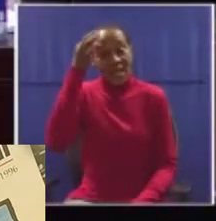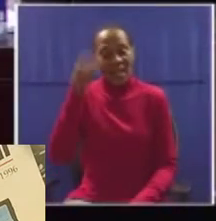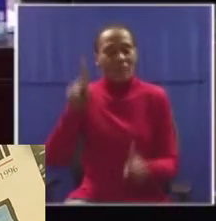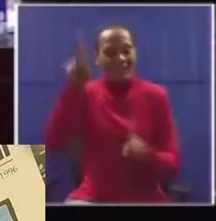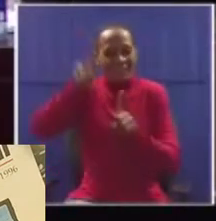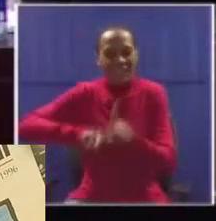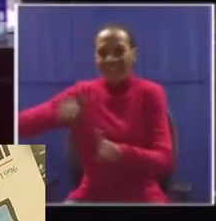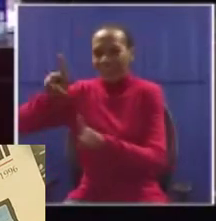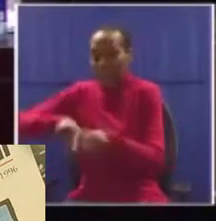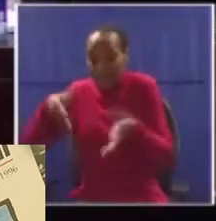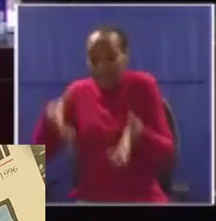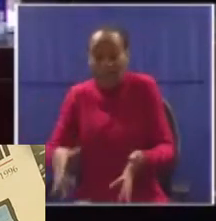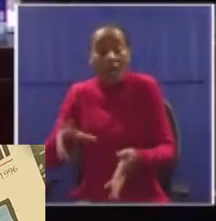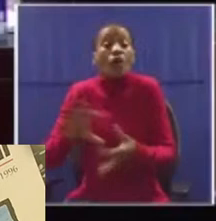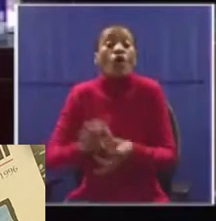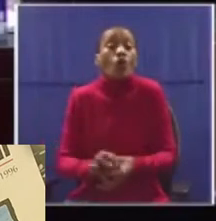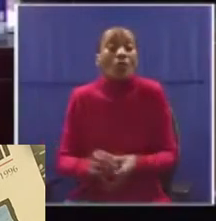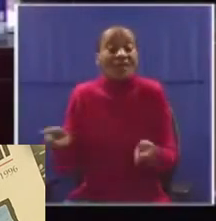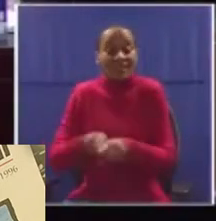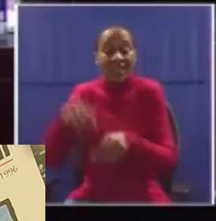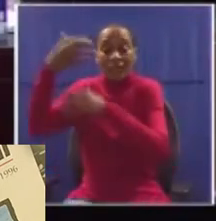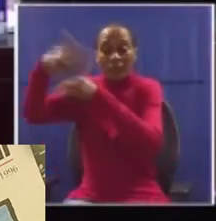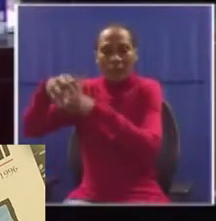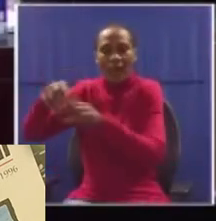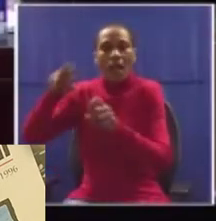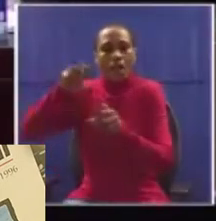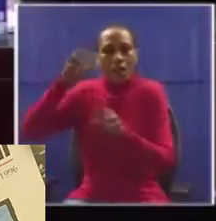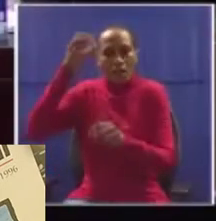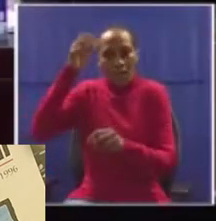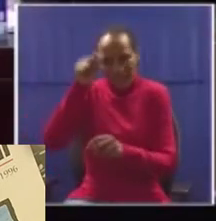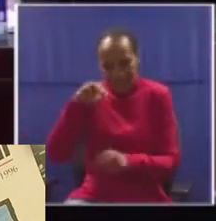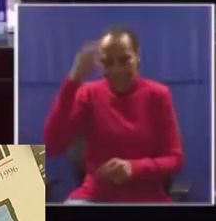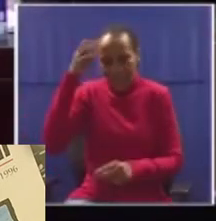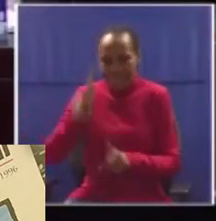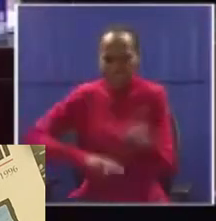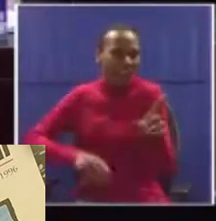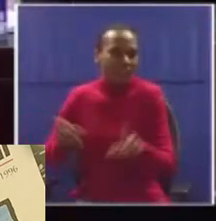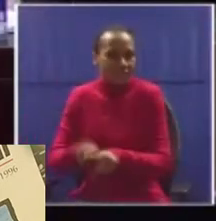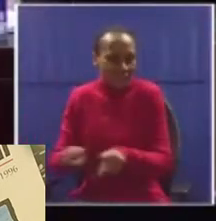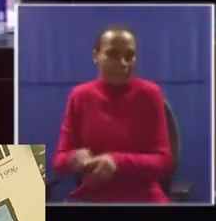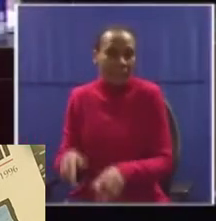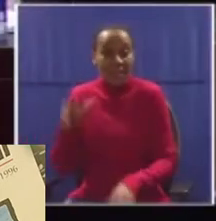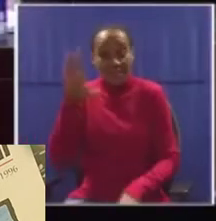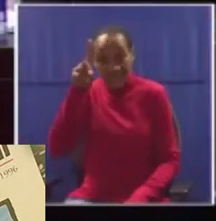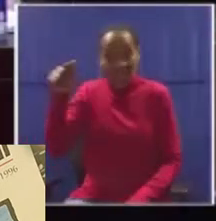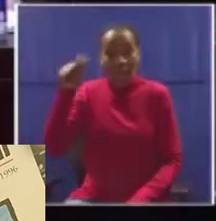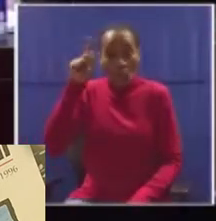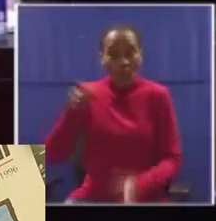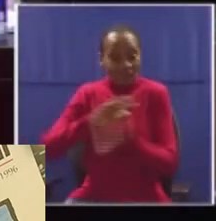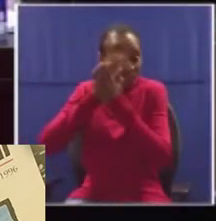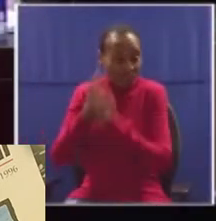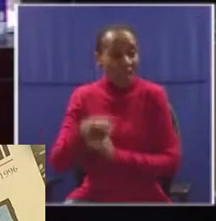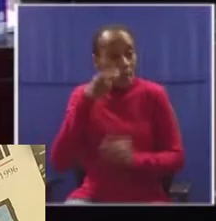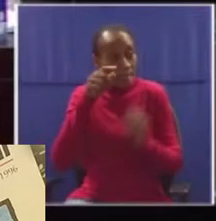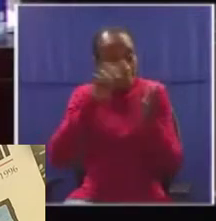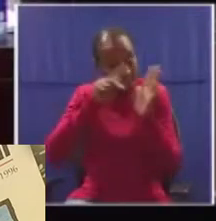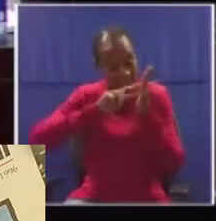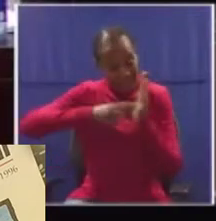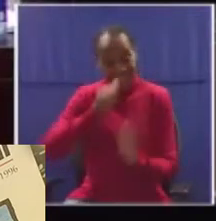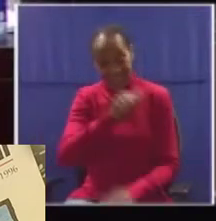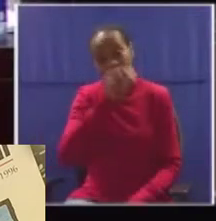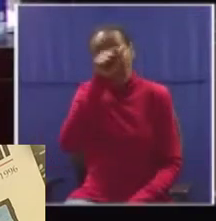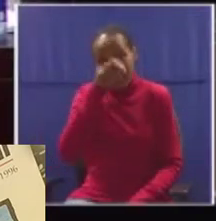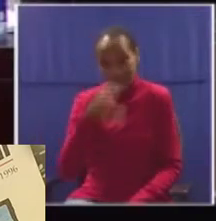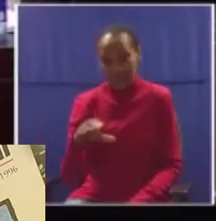has failed domestically and is now failing internationally the D.A will disrupt this trajectory the days of one party dominant